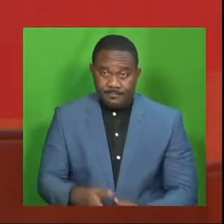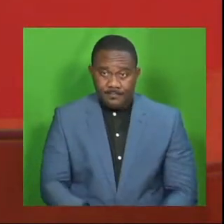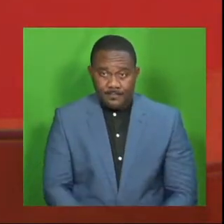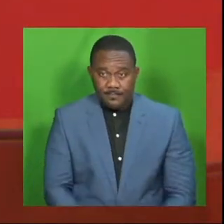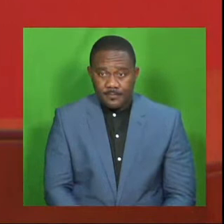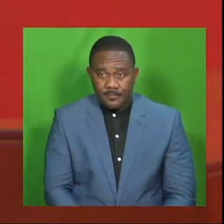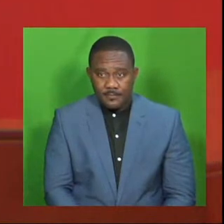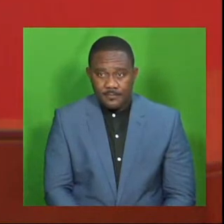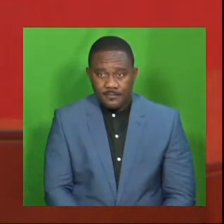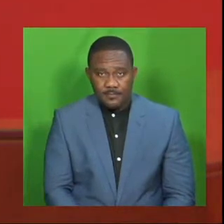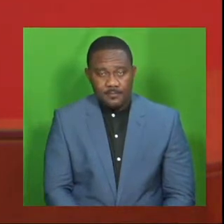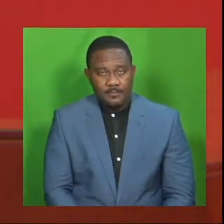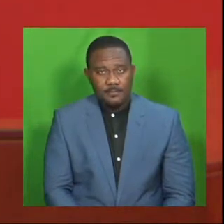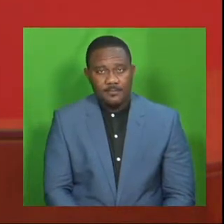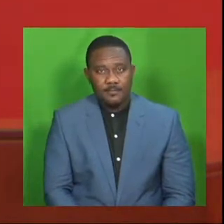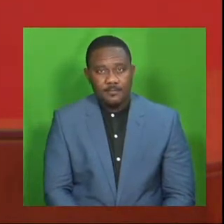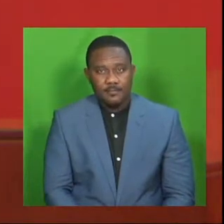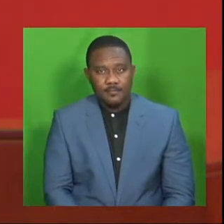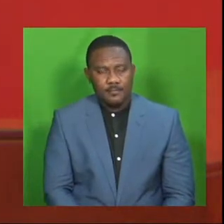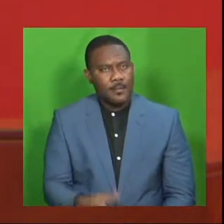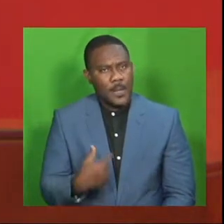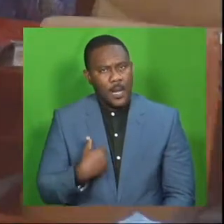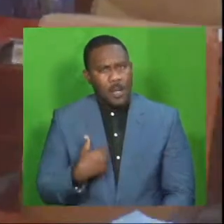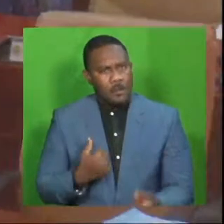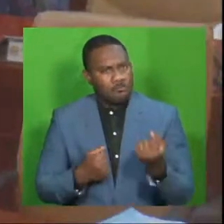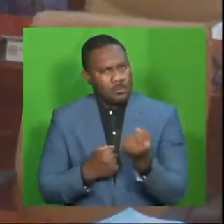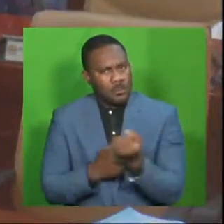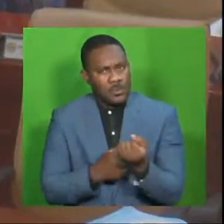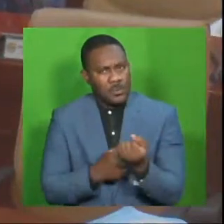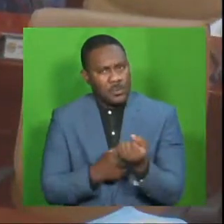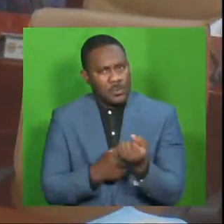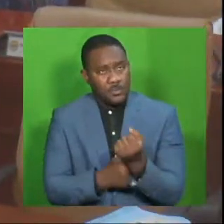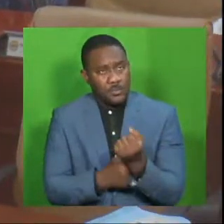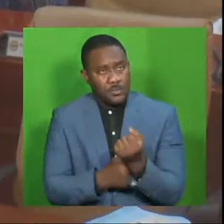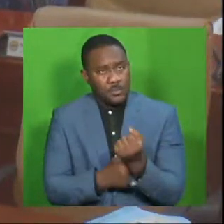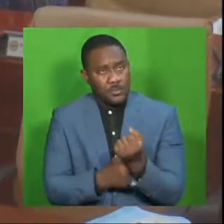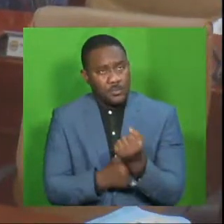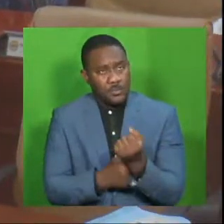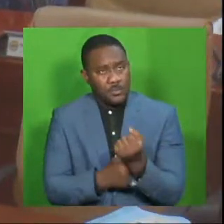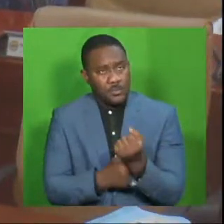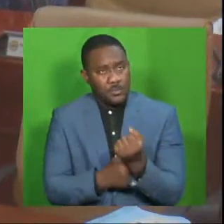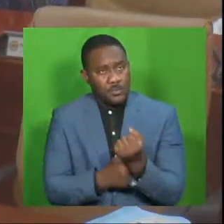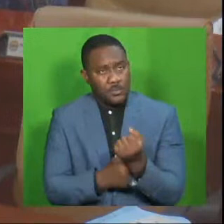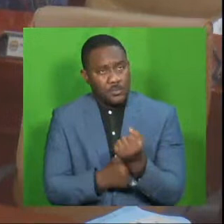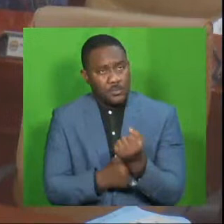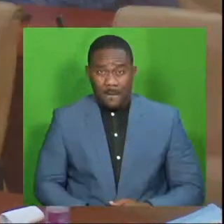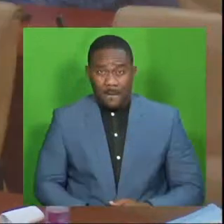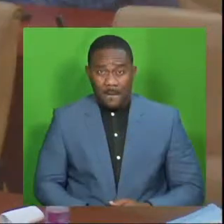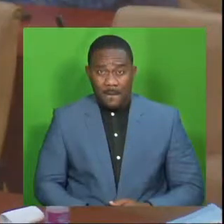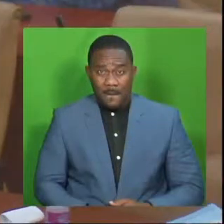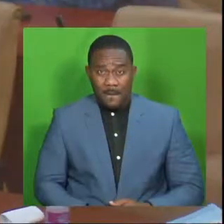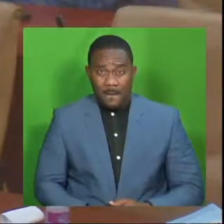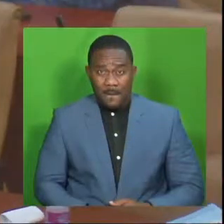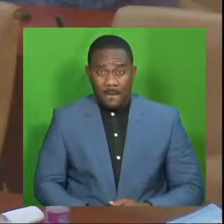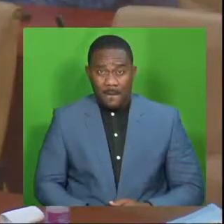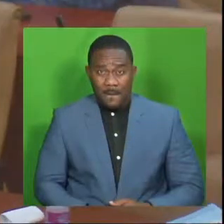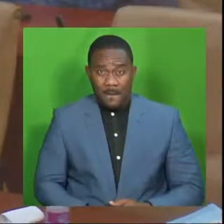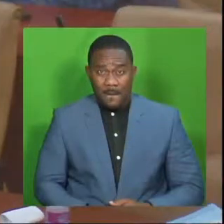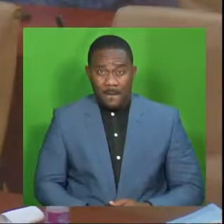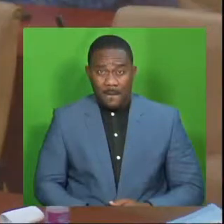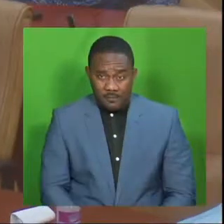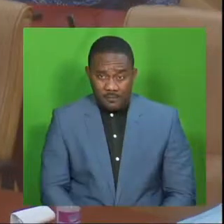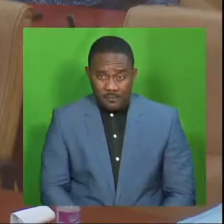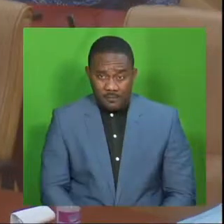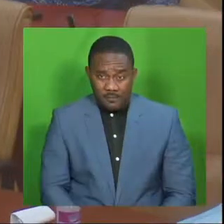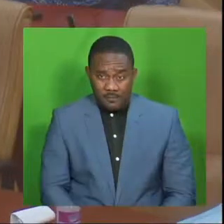Speaker, I rise to speak in support of the statement, and beginning on the note where my colleague ended,